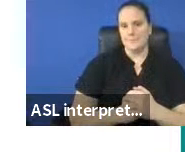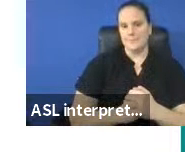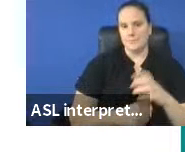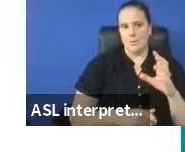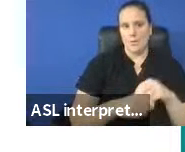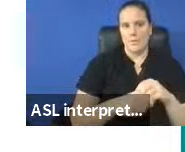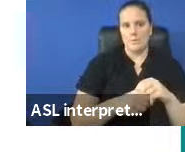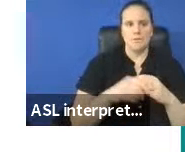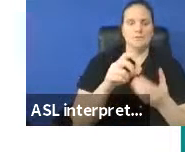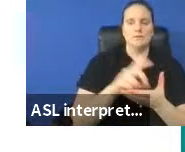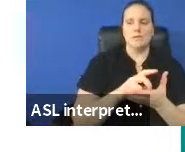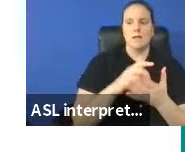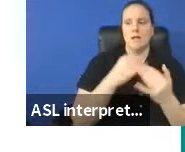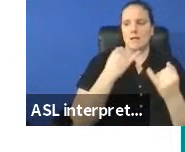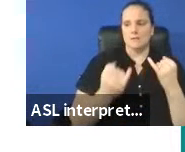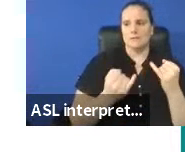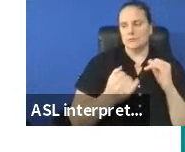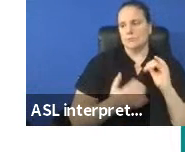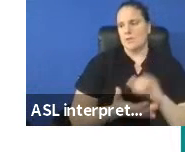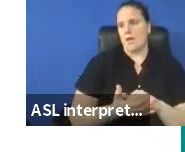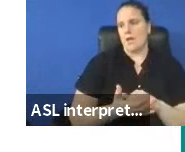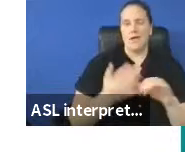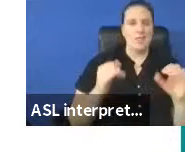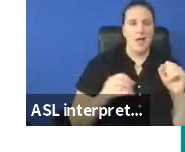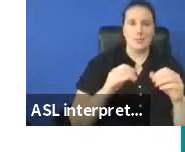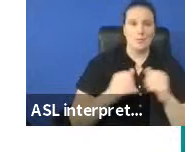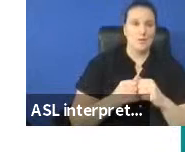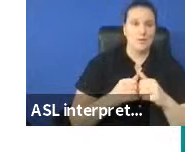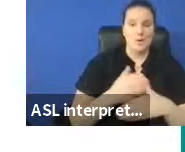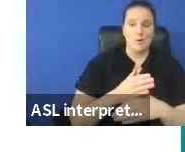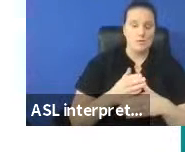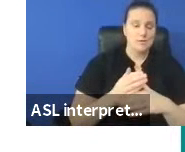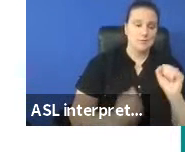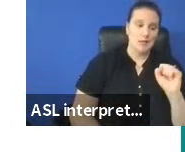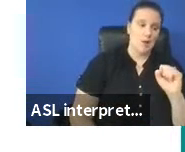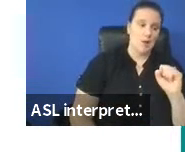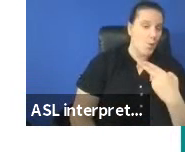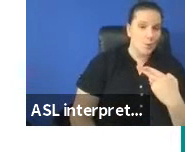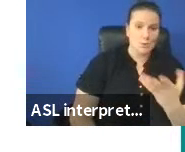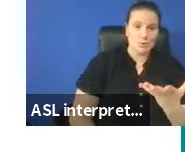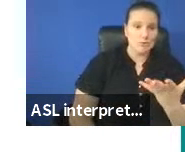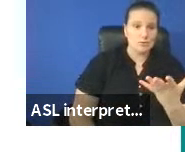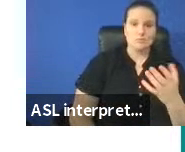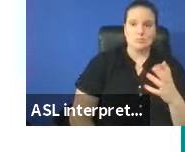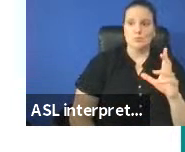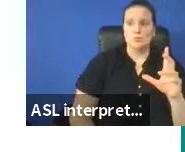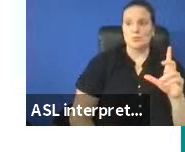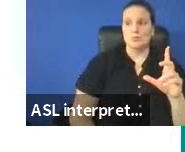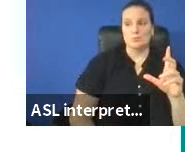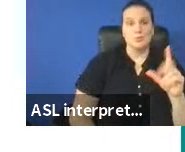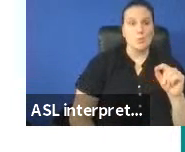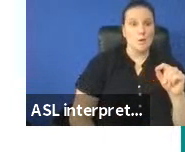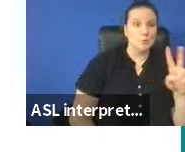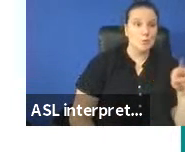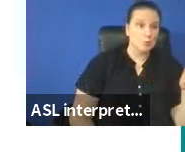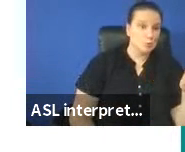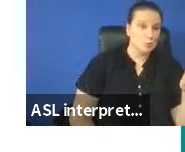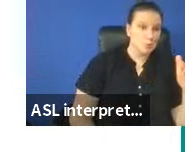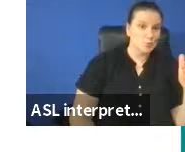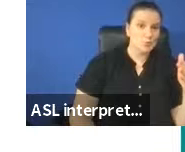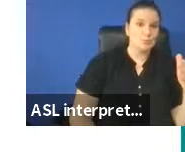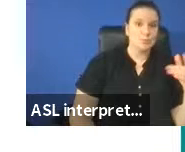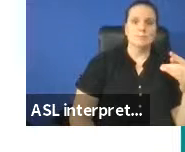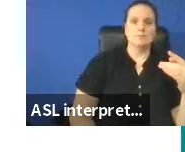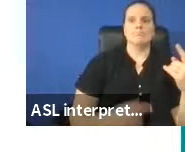incorporate design ideas into those, and collaborate with our partners and stakeholders in early 2022 to reach